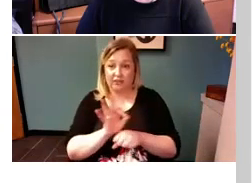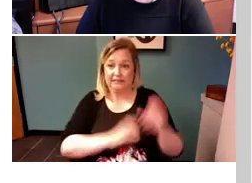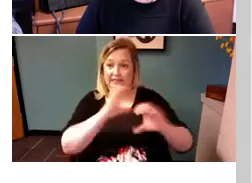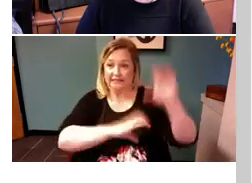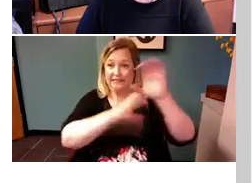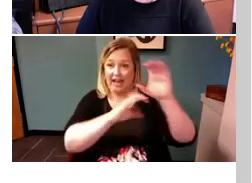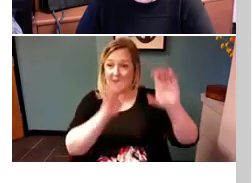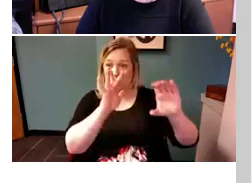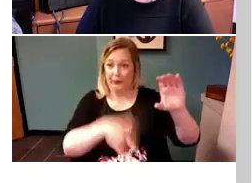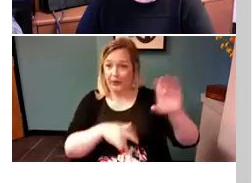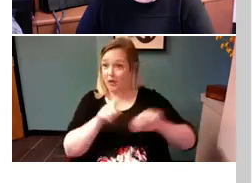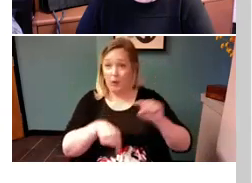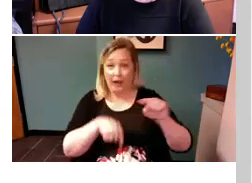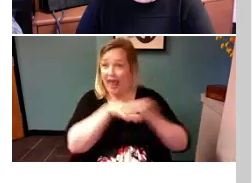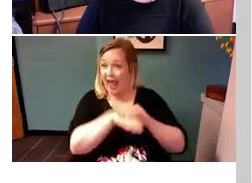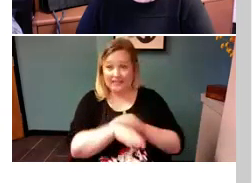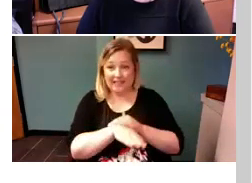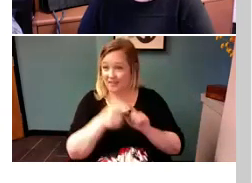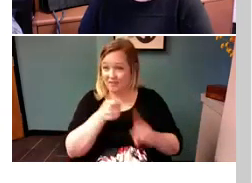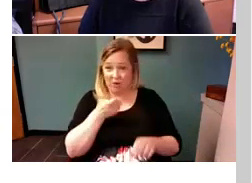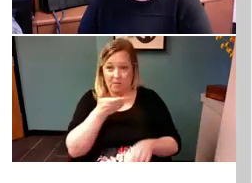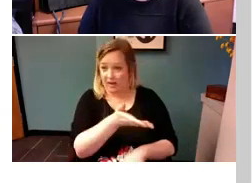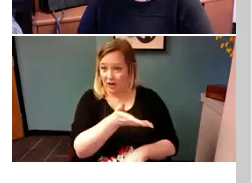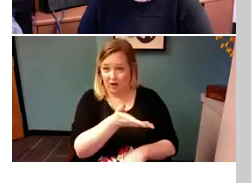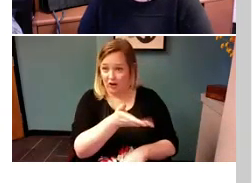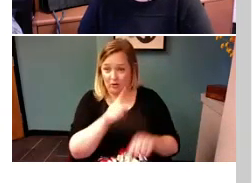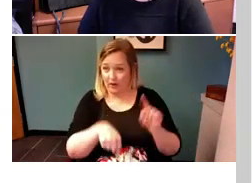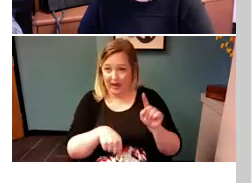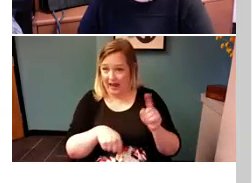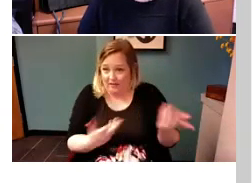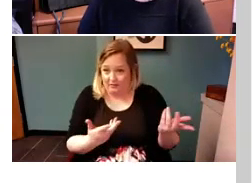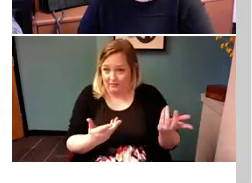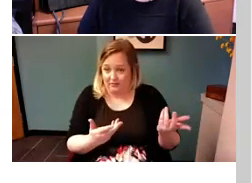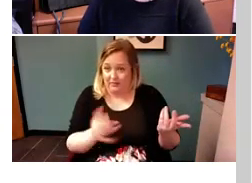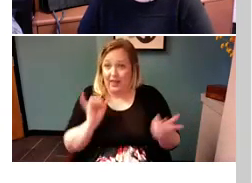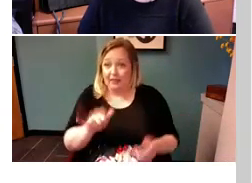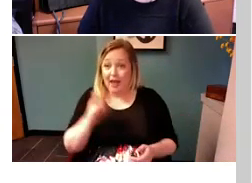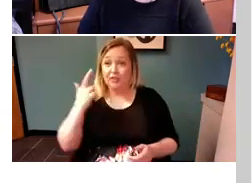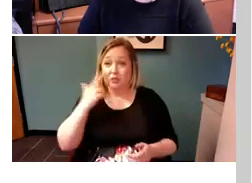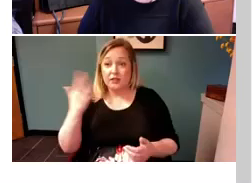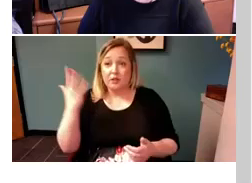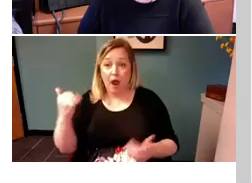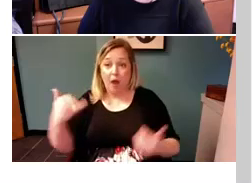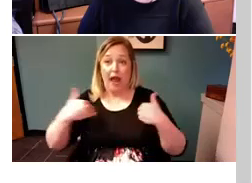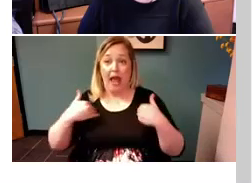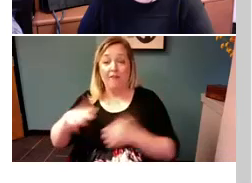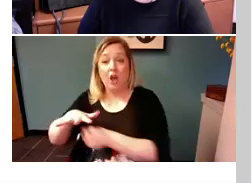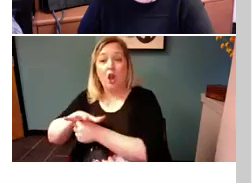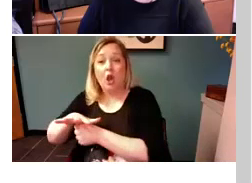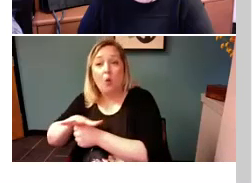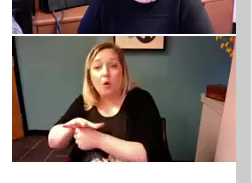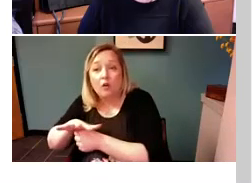be accessed anymore. And that is the reason for that is the reason why we have local variables. That is why we cannot have